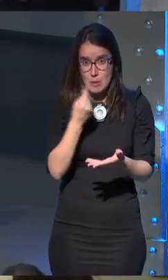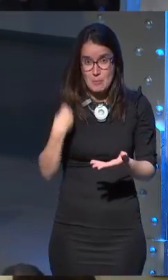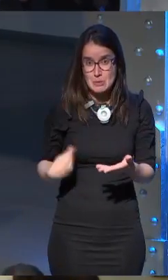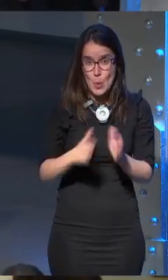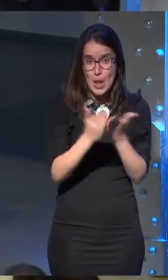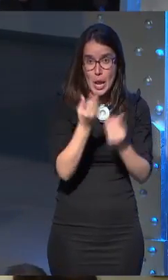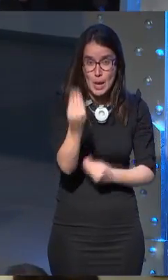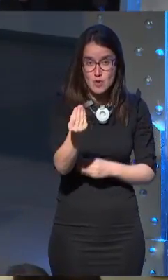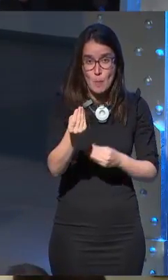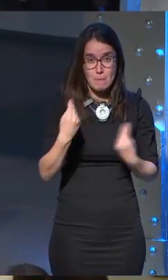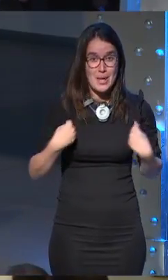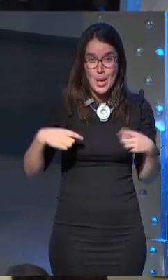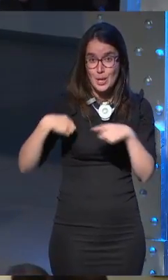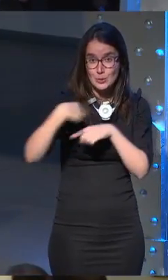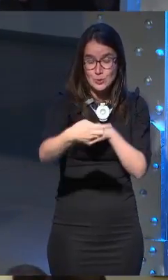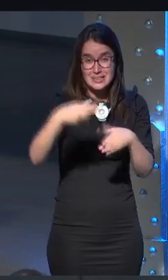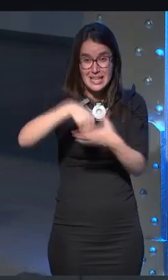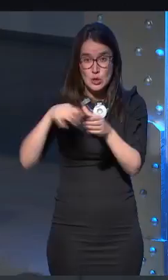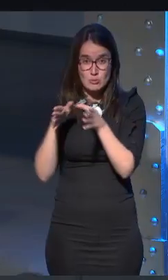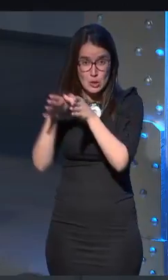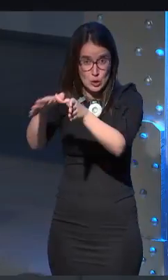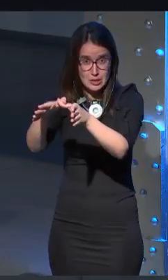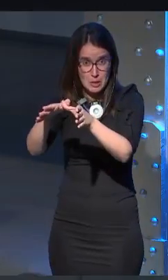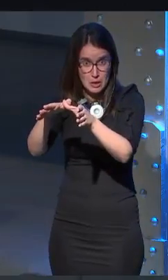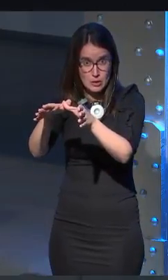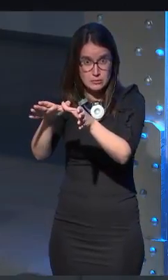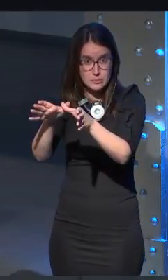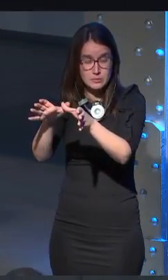almost all these questions are about this